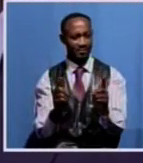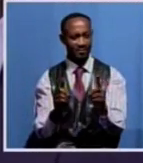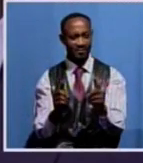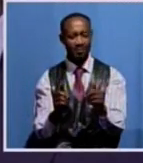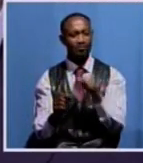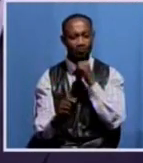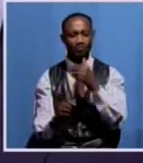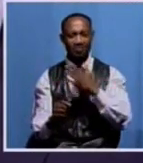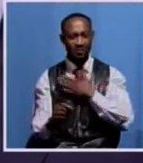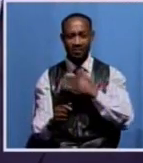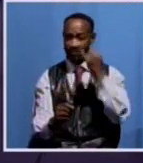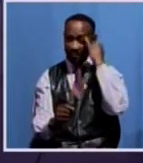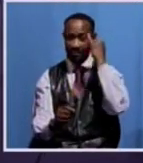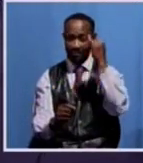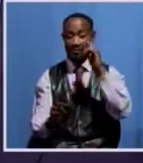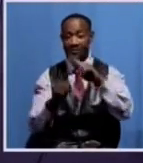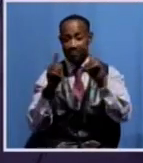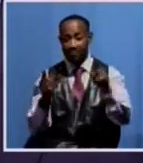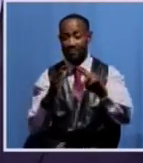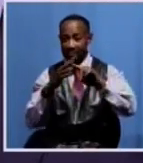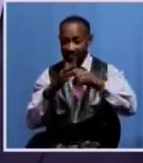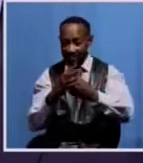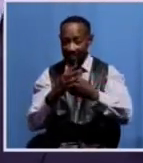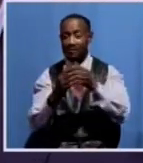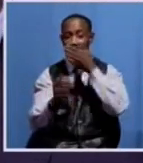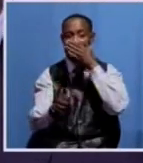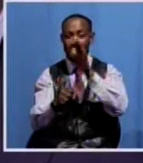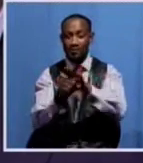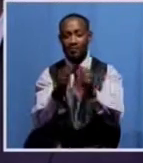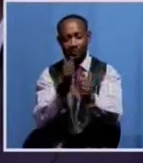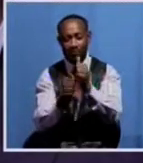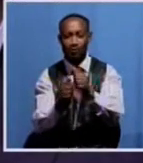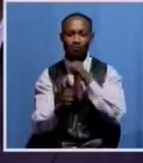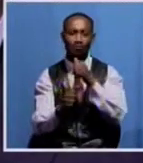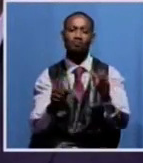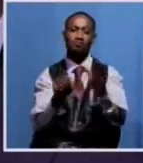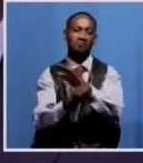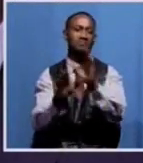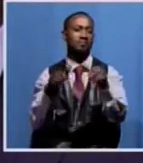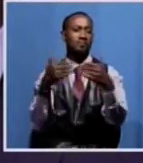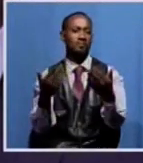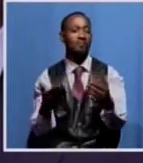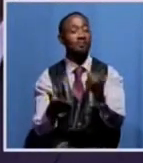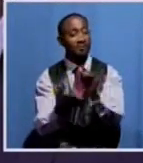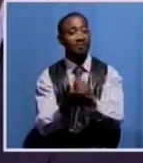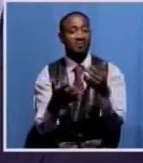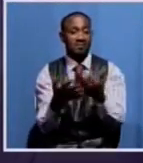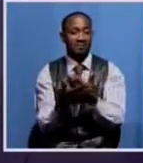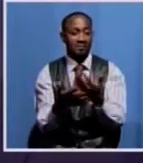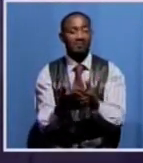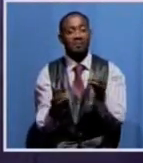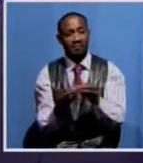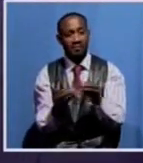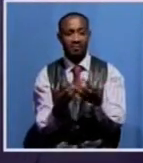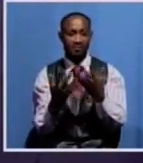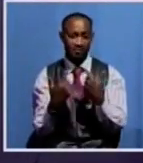to start from by giving people promises which you don't think you'll be able to fulfill, which is why I've been fairly modest in what promises I can